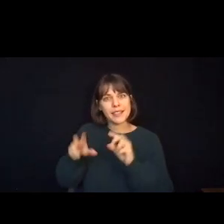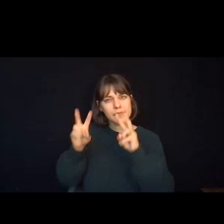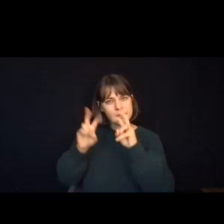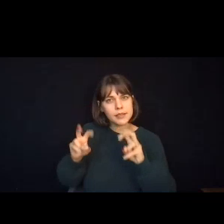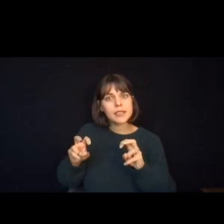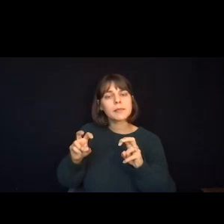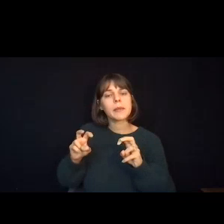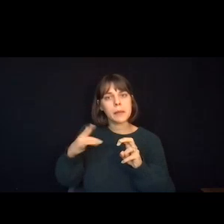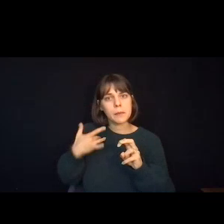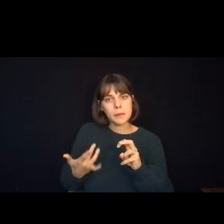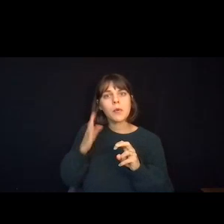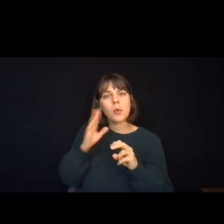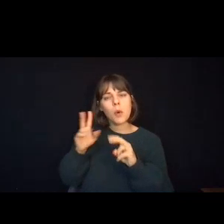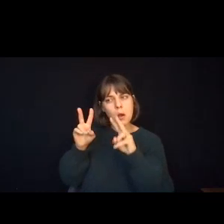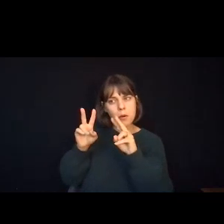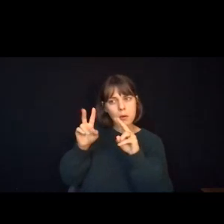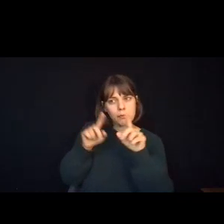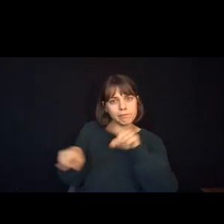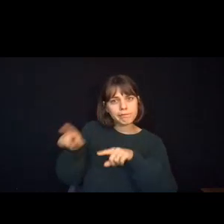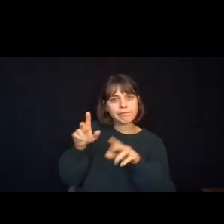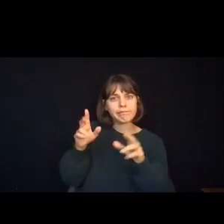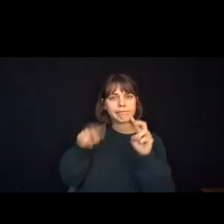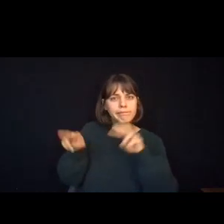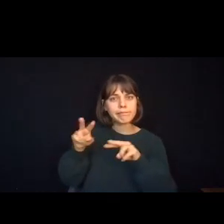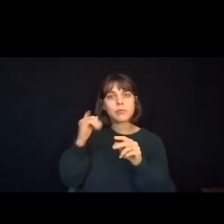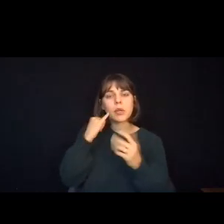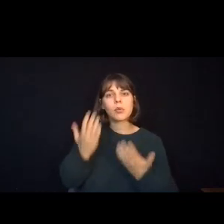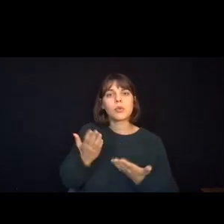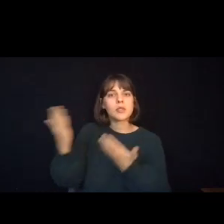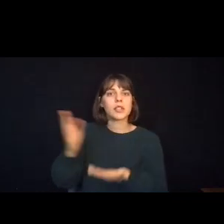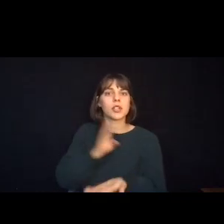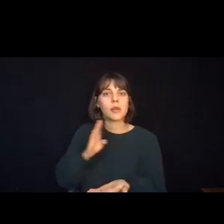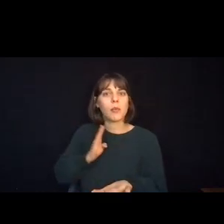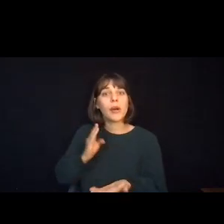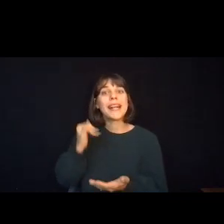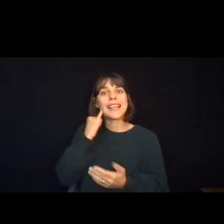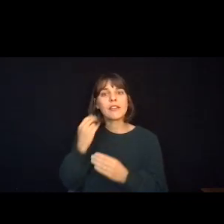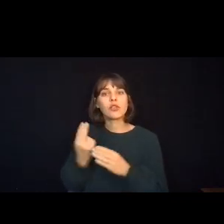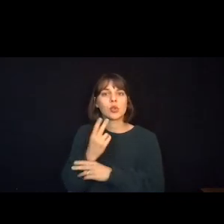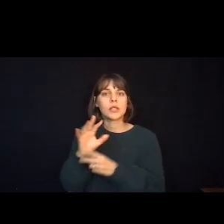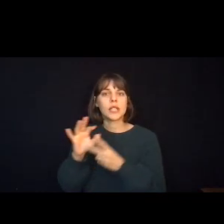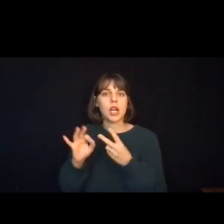we're looking at and proposing to the board or board committee exercising an option year.